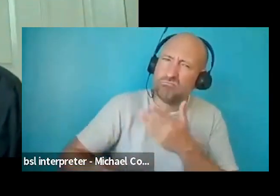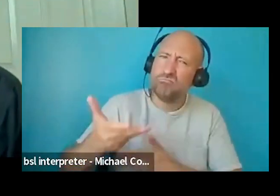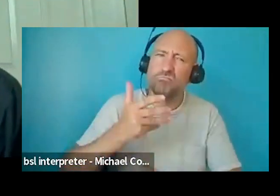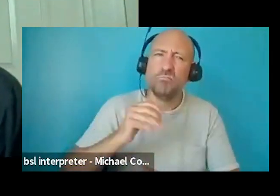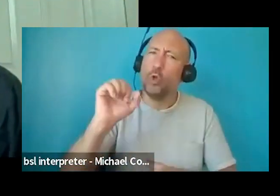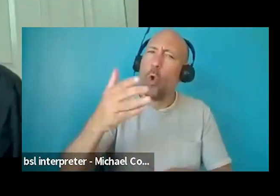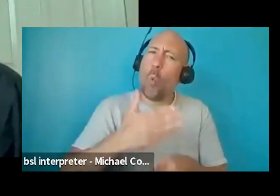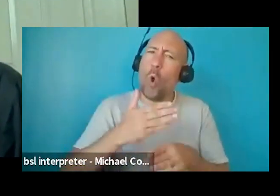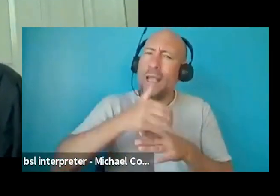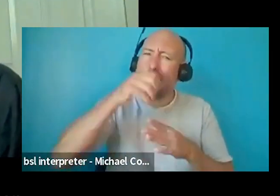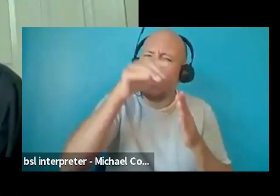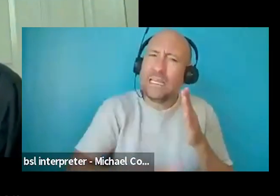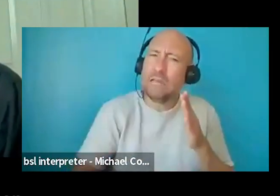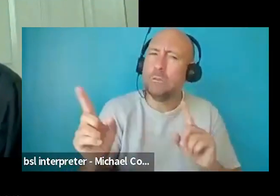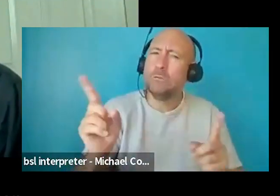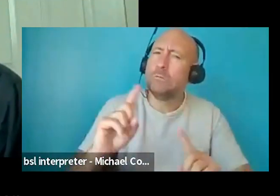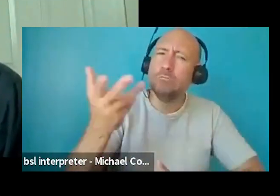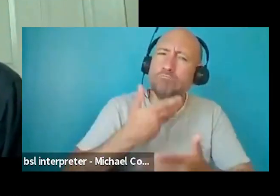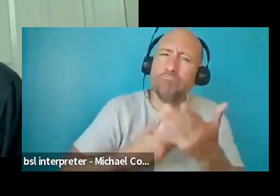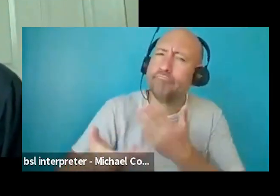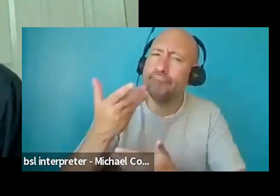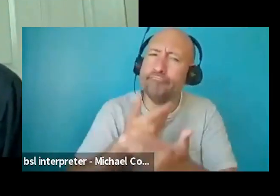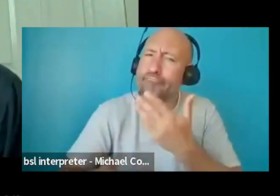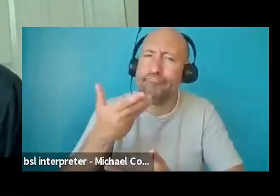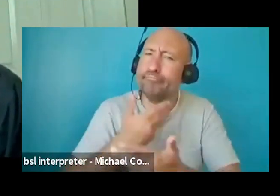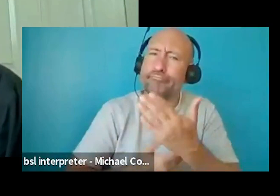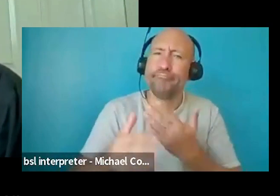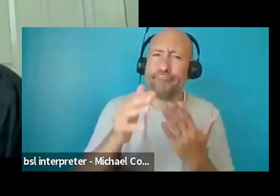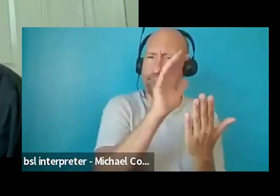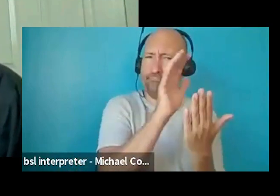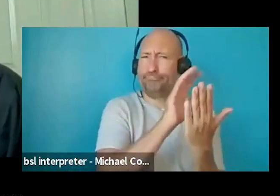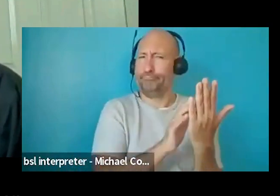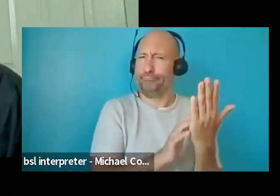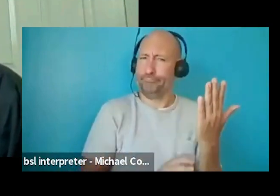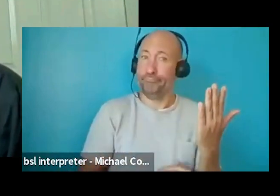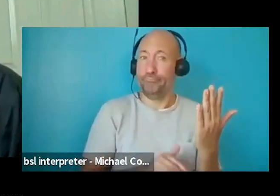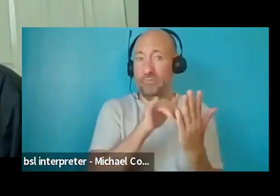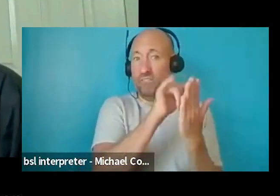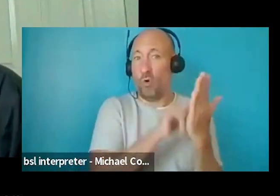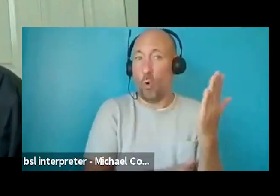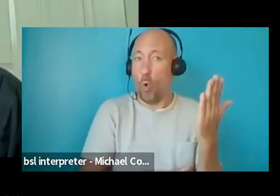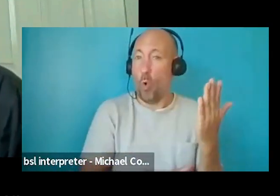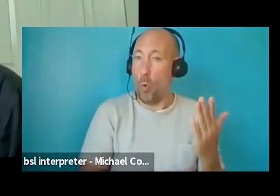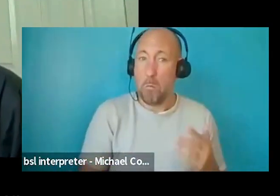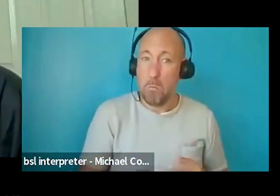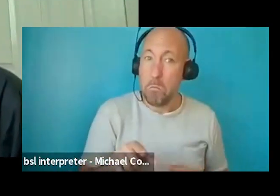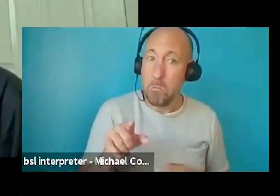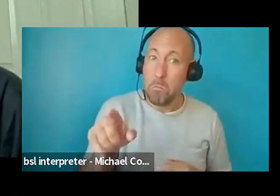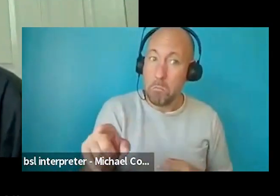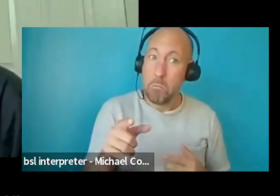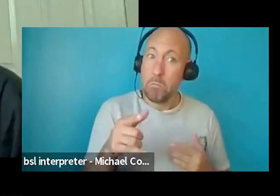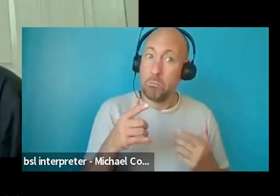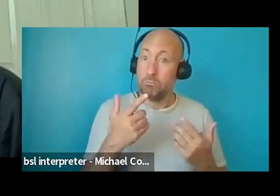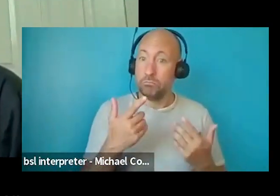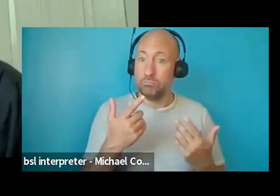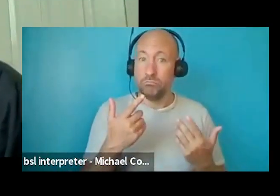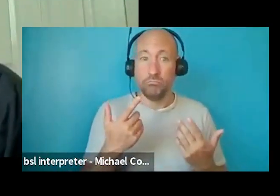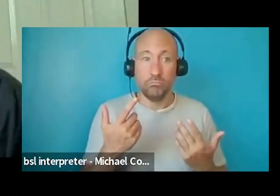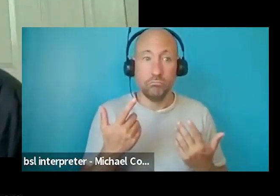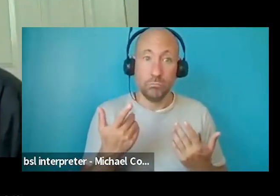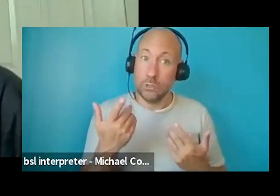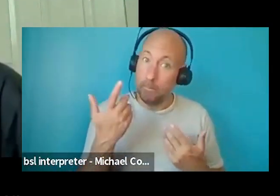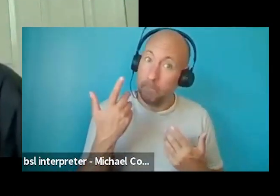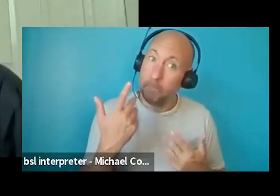you have done before. So yeah, I suppose if you have been committed to making